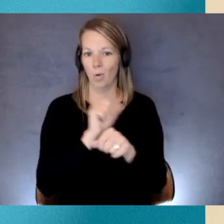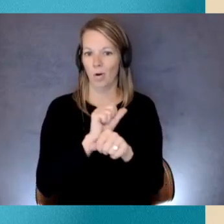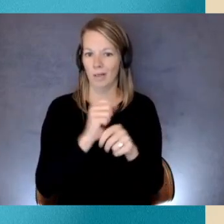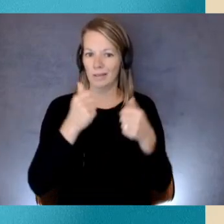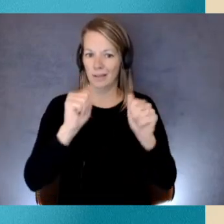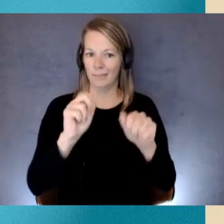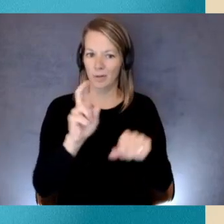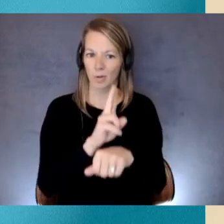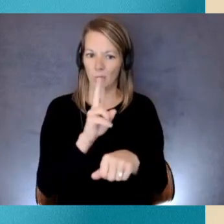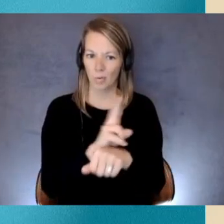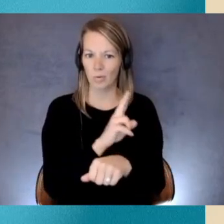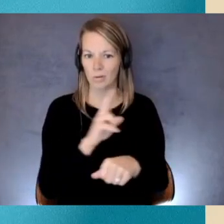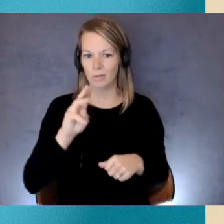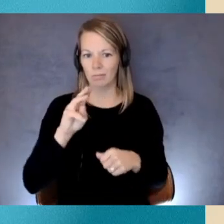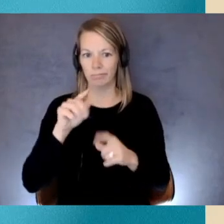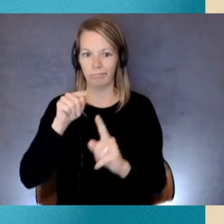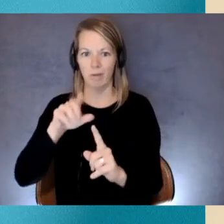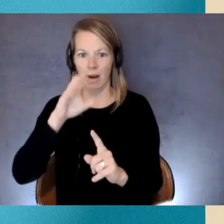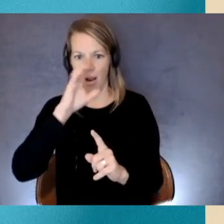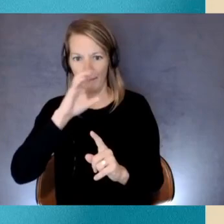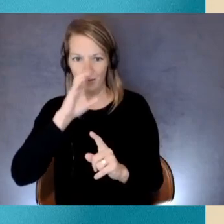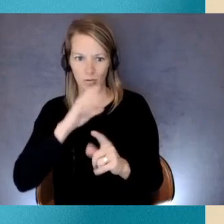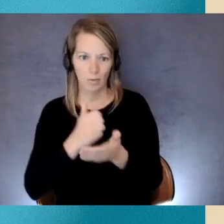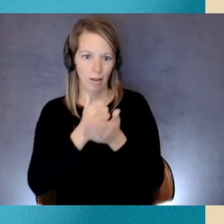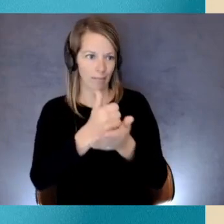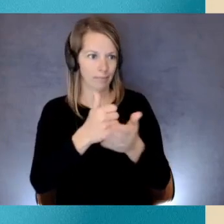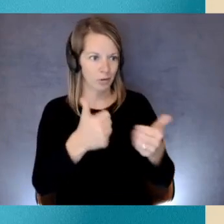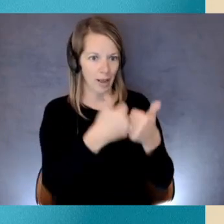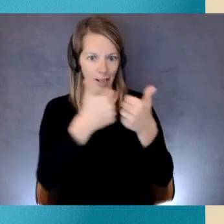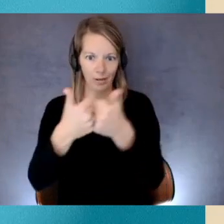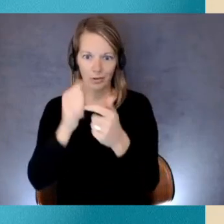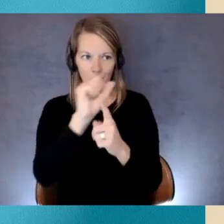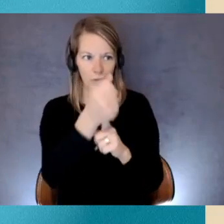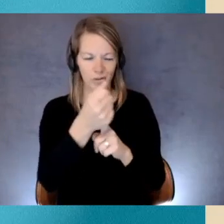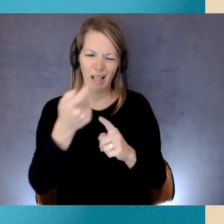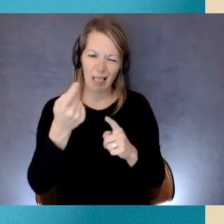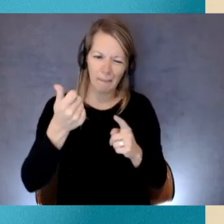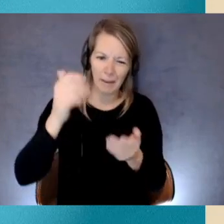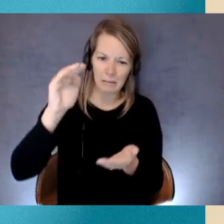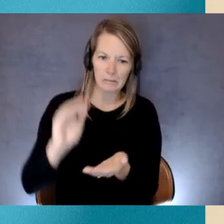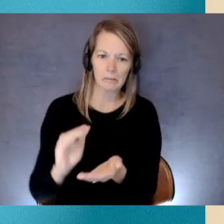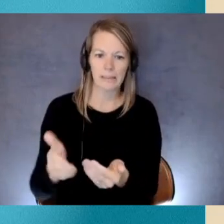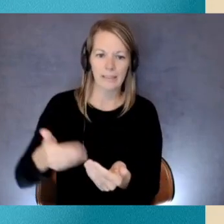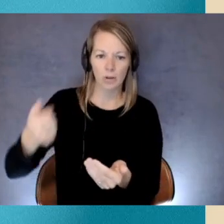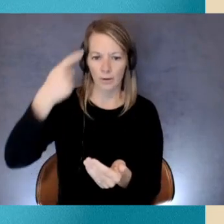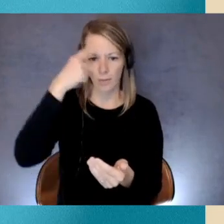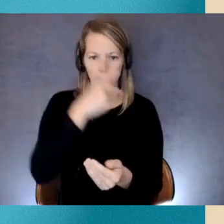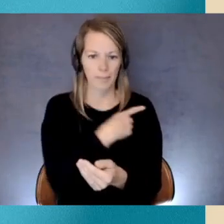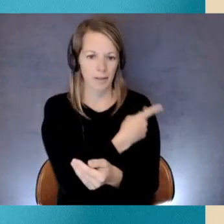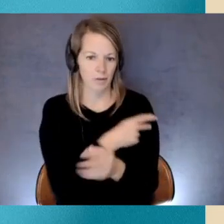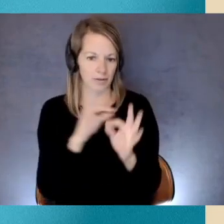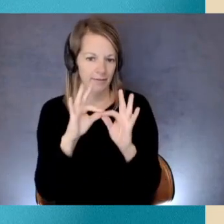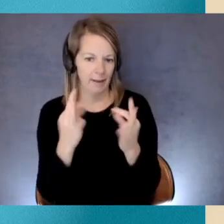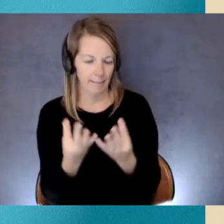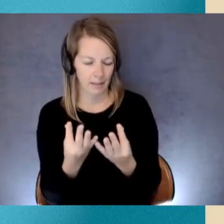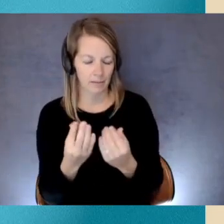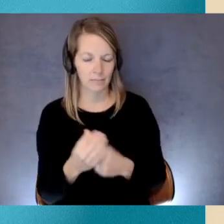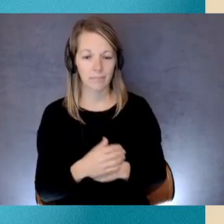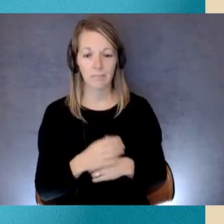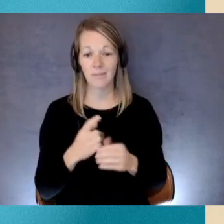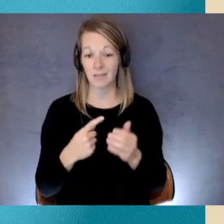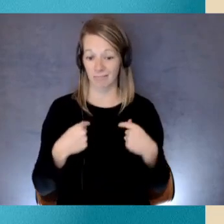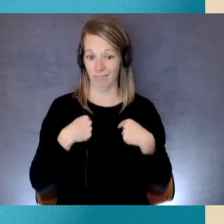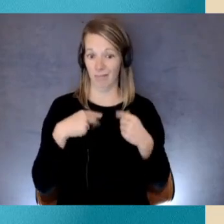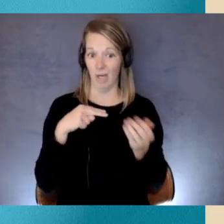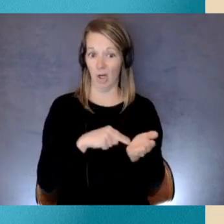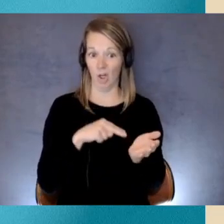situations somewhat easier for patients and families. And as a nurse, you know, we see things go wrong that don't necessarily need to